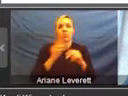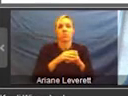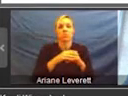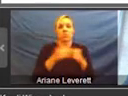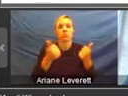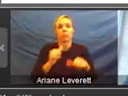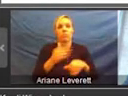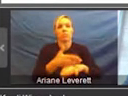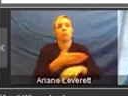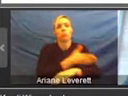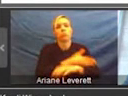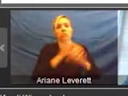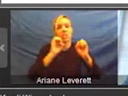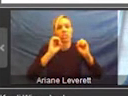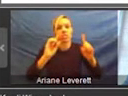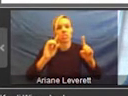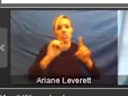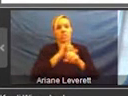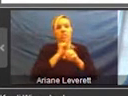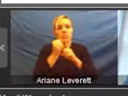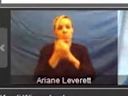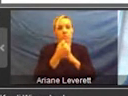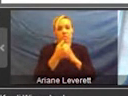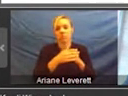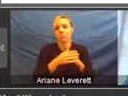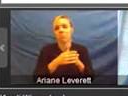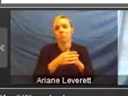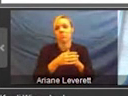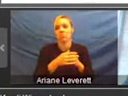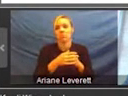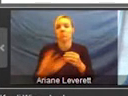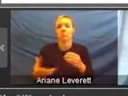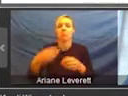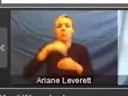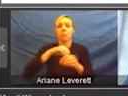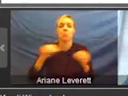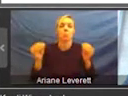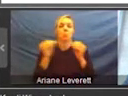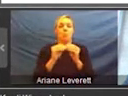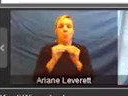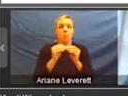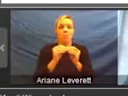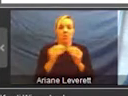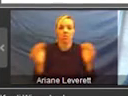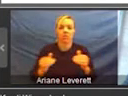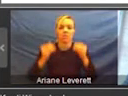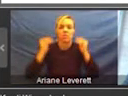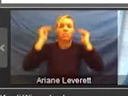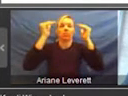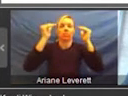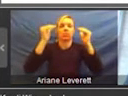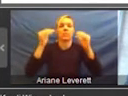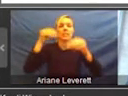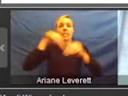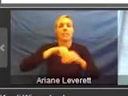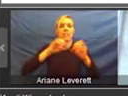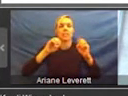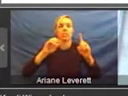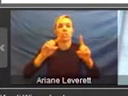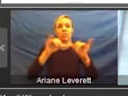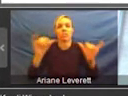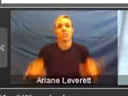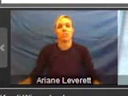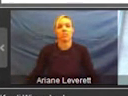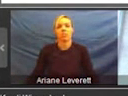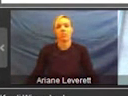situations, increasing the level of inclusivity within the educational system. So only in the very